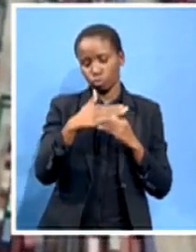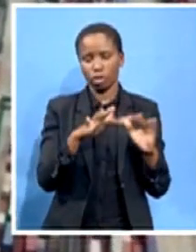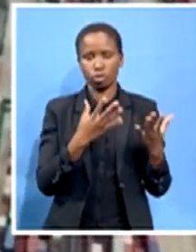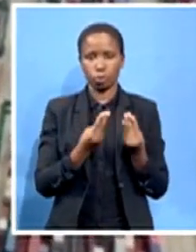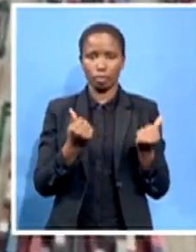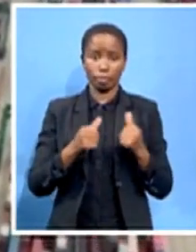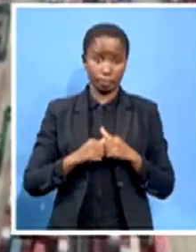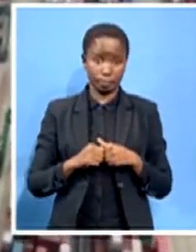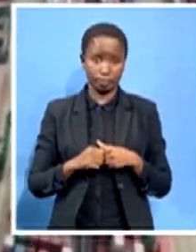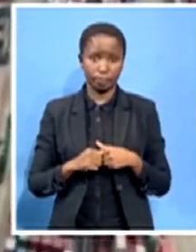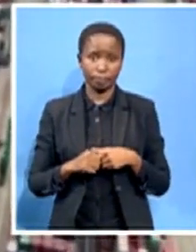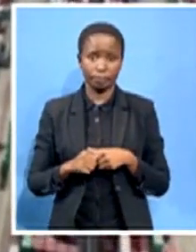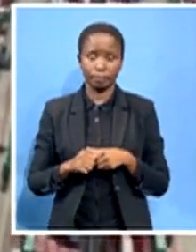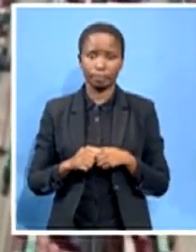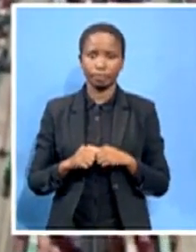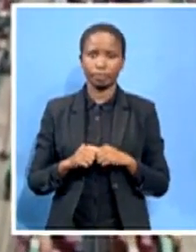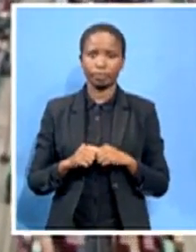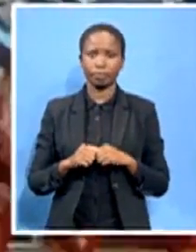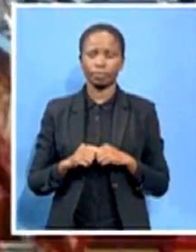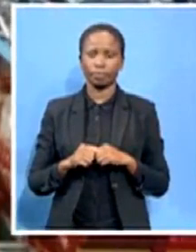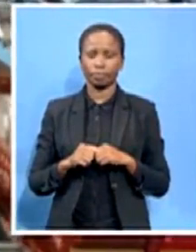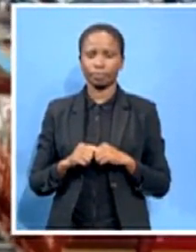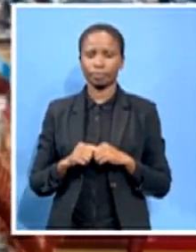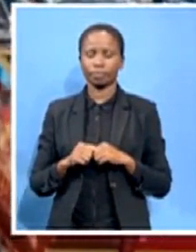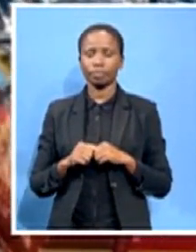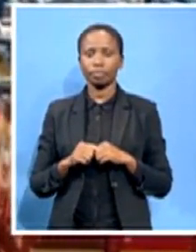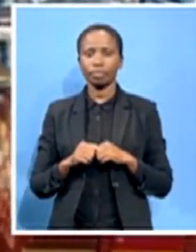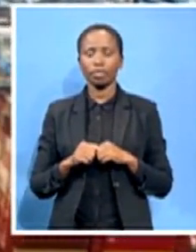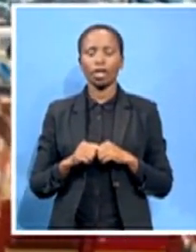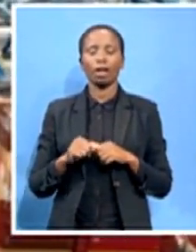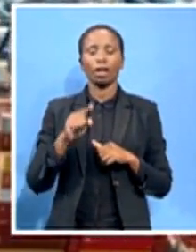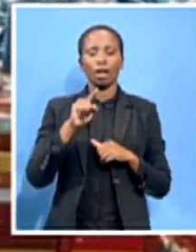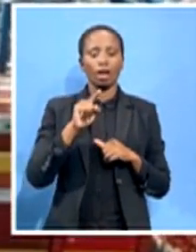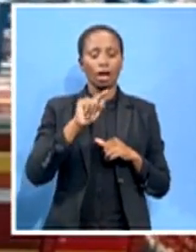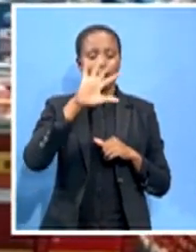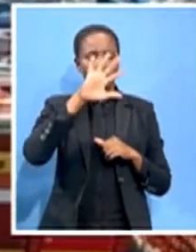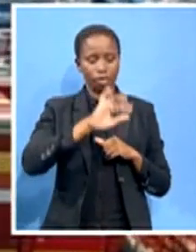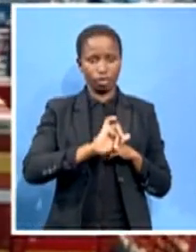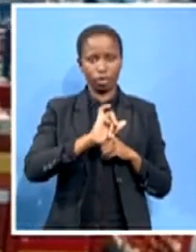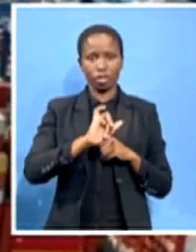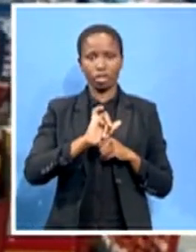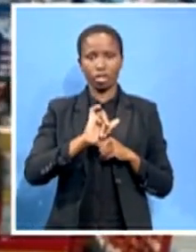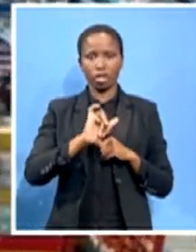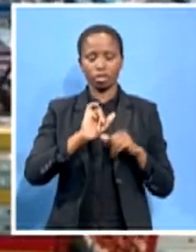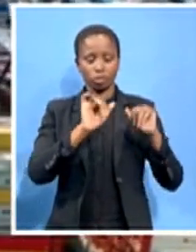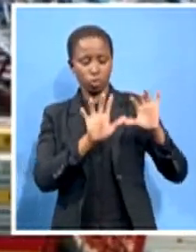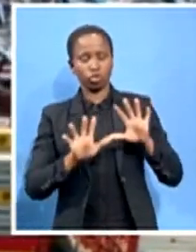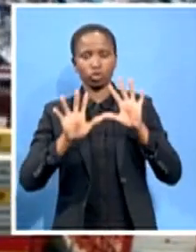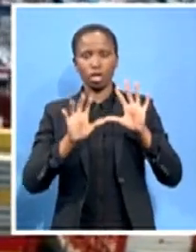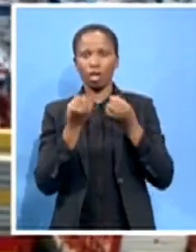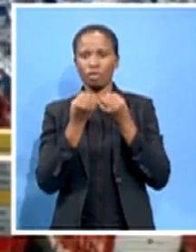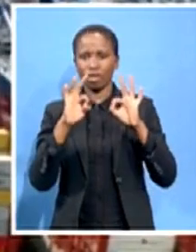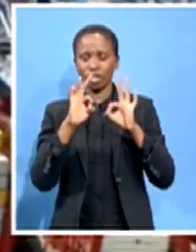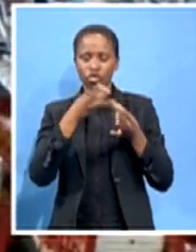The African Continental Free Trade Area agreement is set to create the largest free trade area in the world, with over 50 African